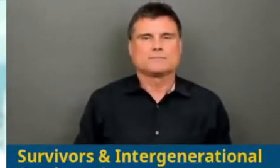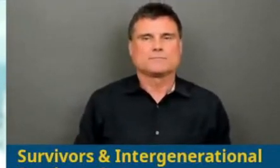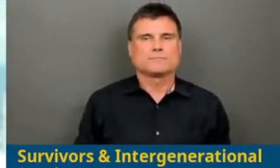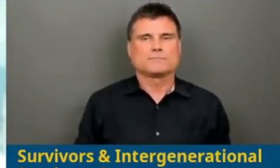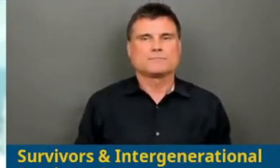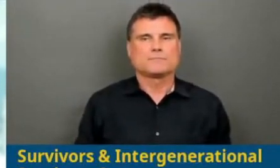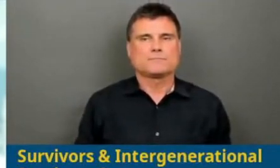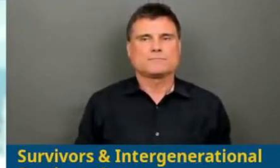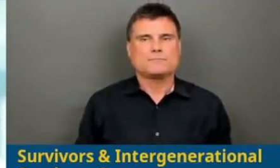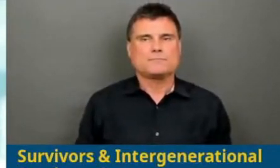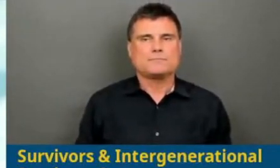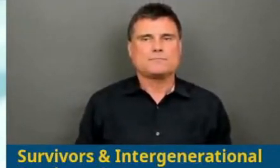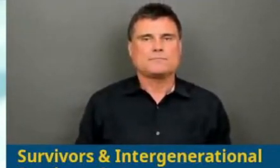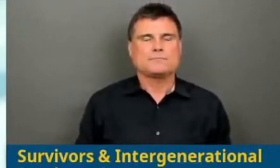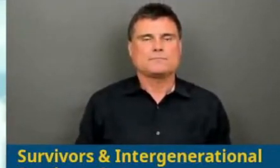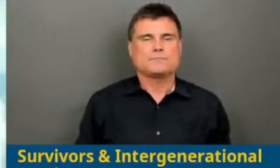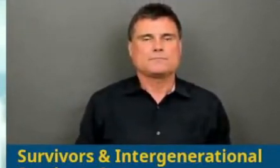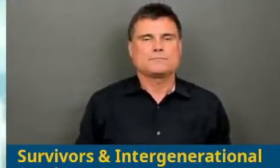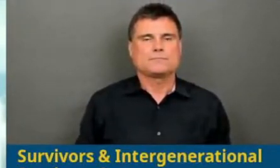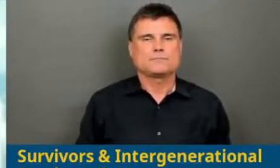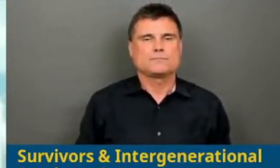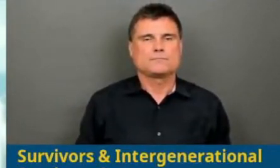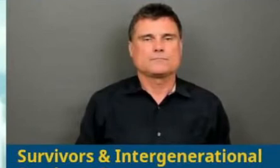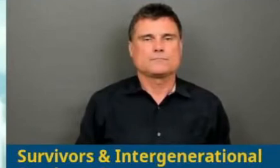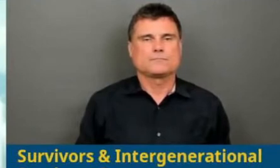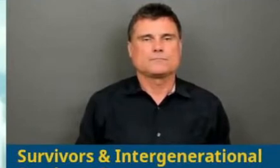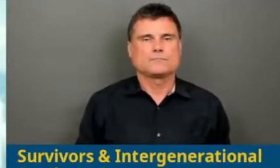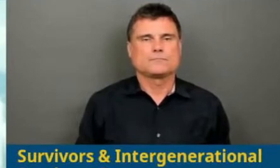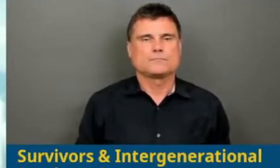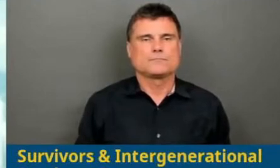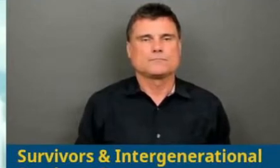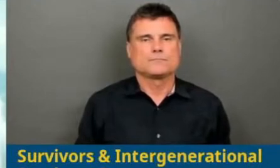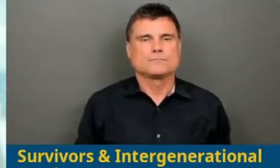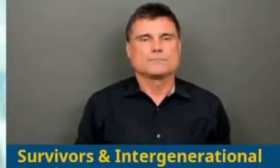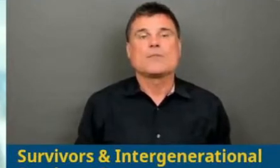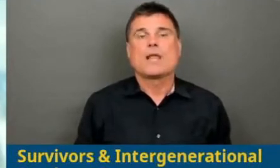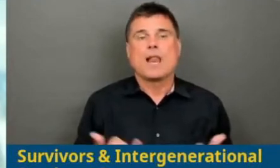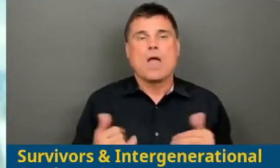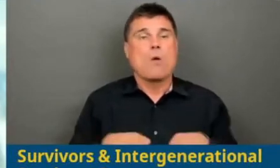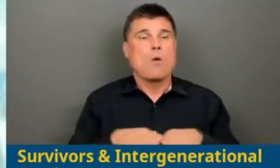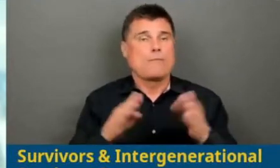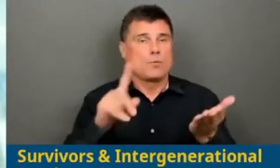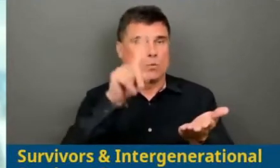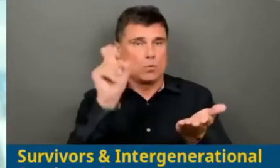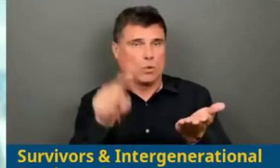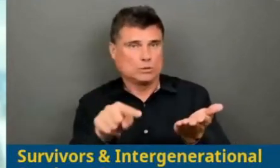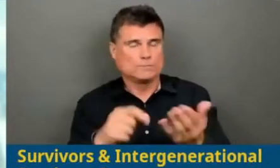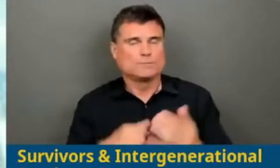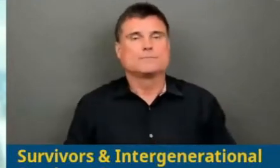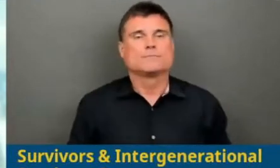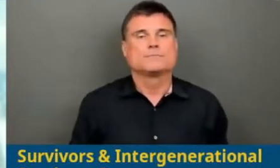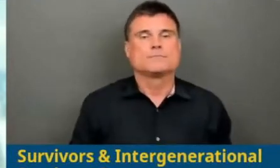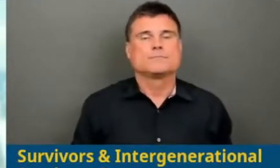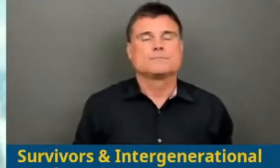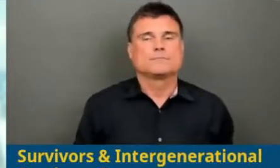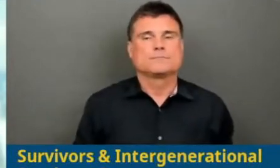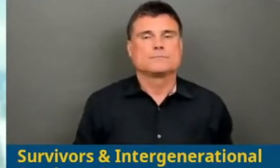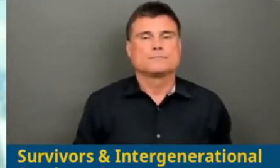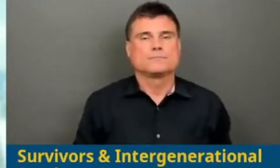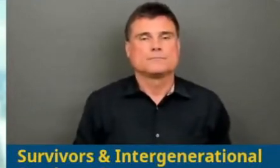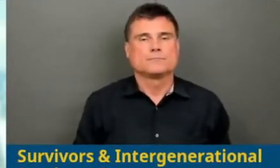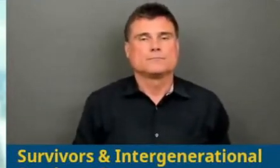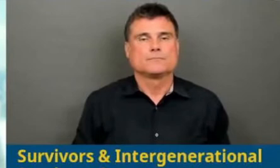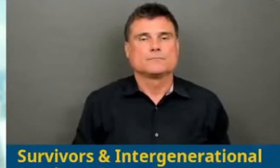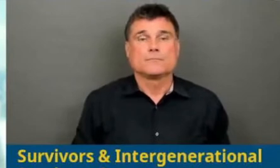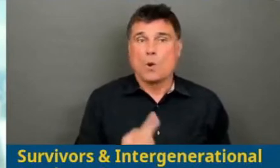Please press star 1 to enter the queue. You will be limited to one question and one follow-up. Please also remember to take your phone off mute. You will not be